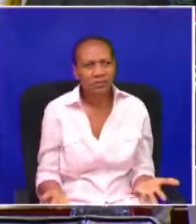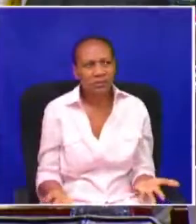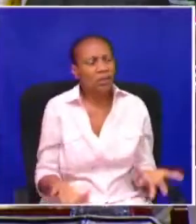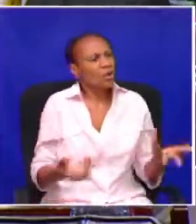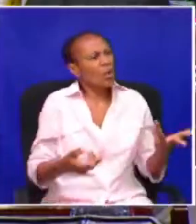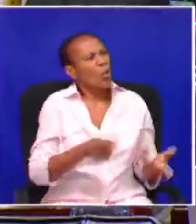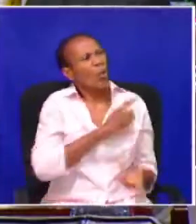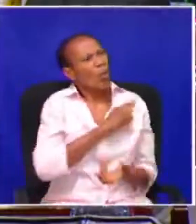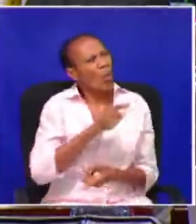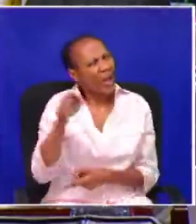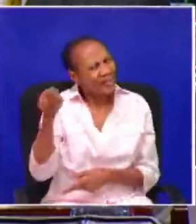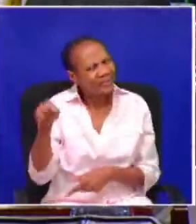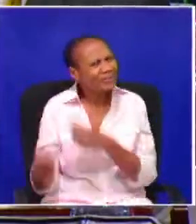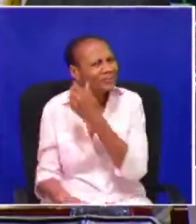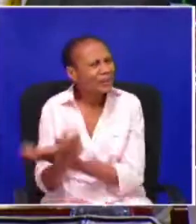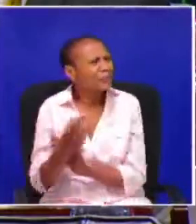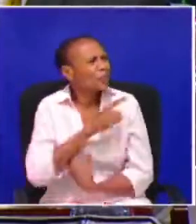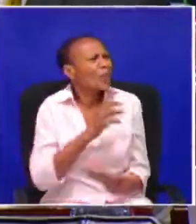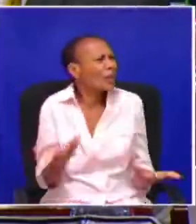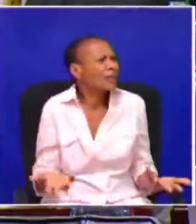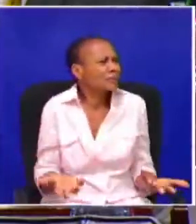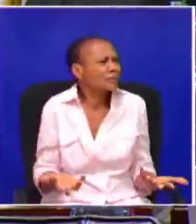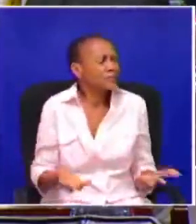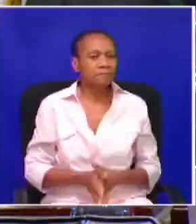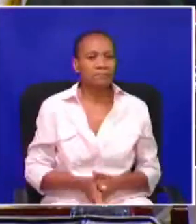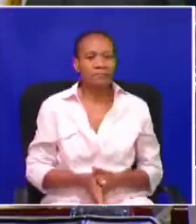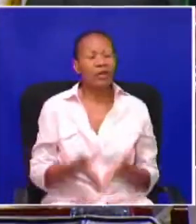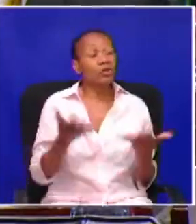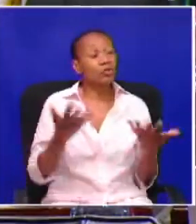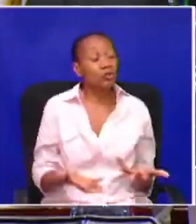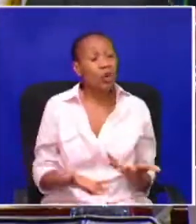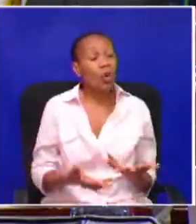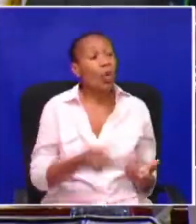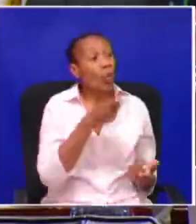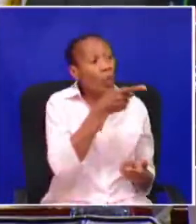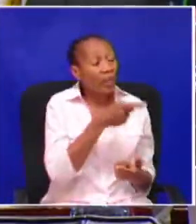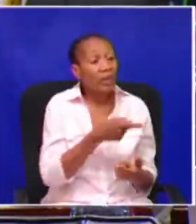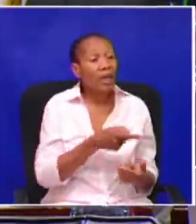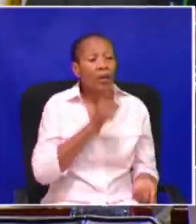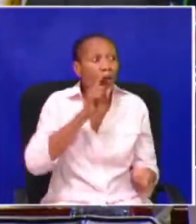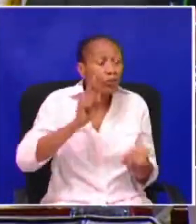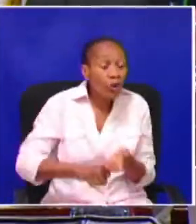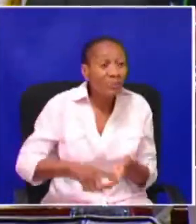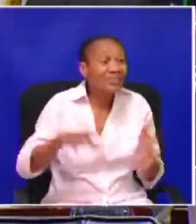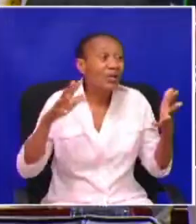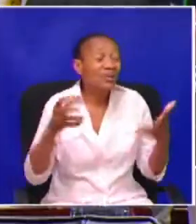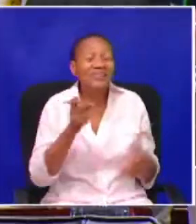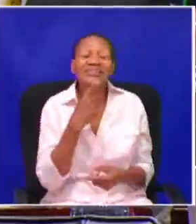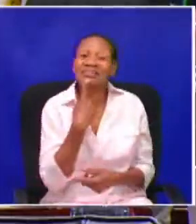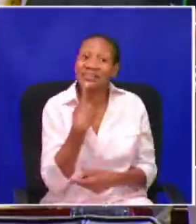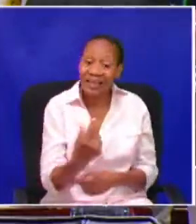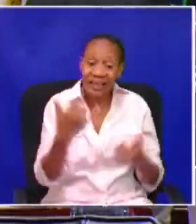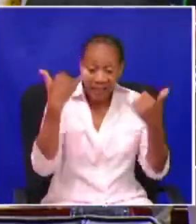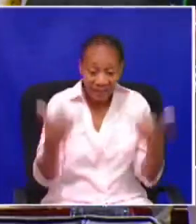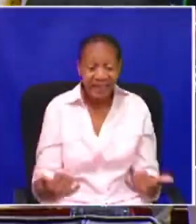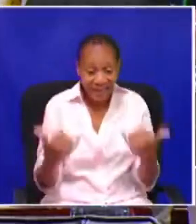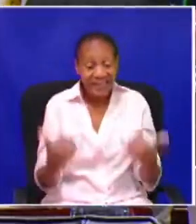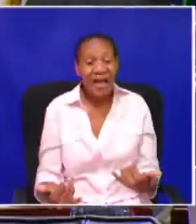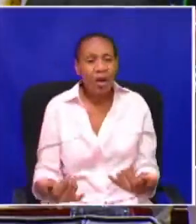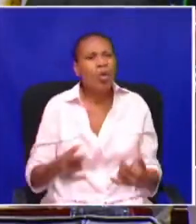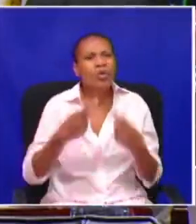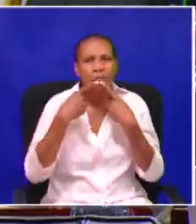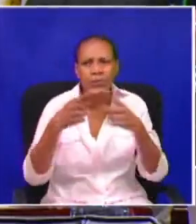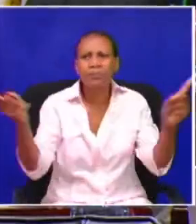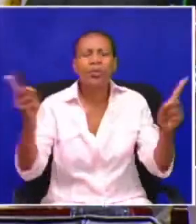cause of this barbarism? And what tangible commitment can you make today, right now, to the people living